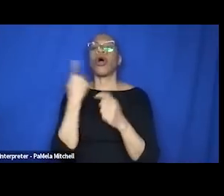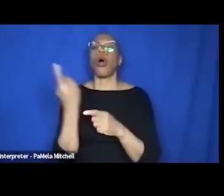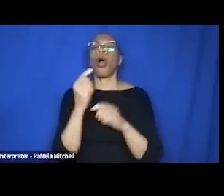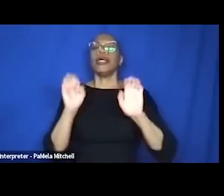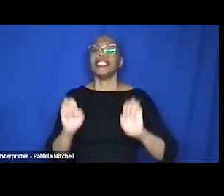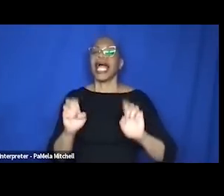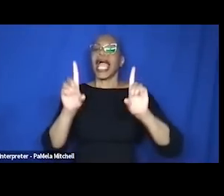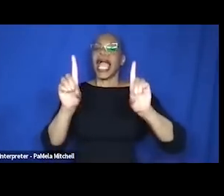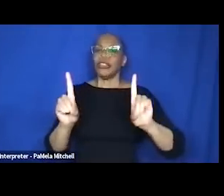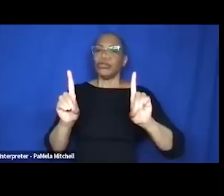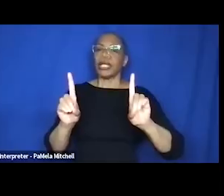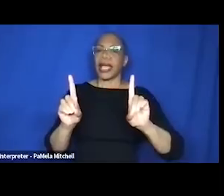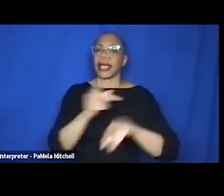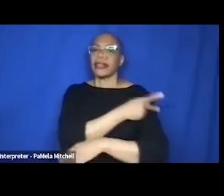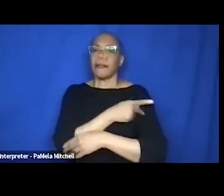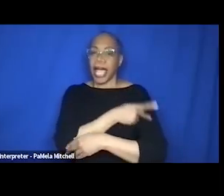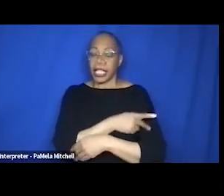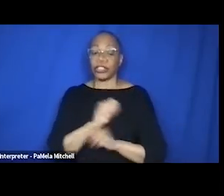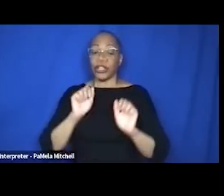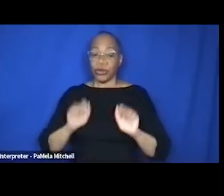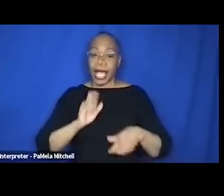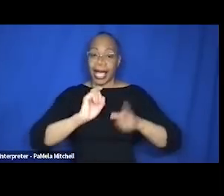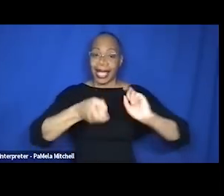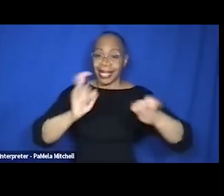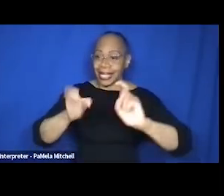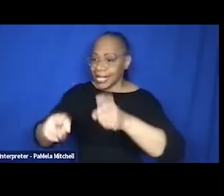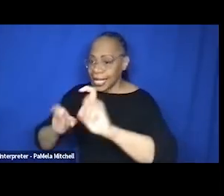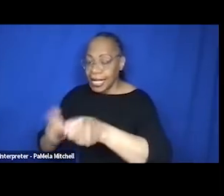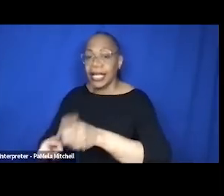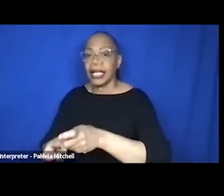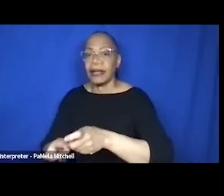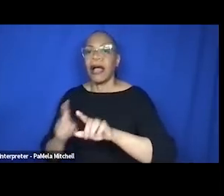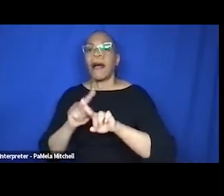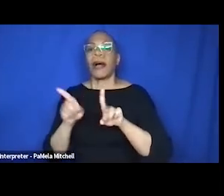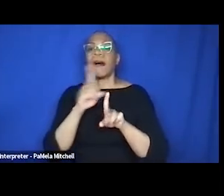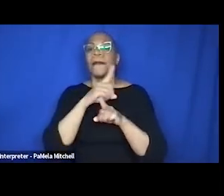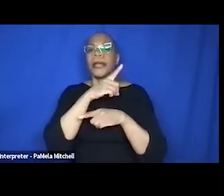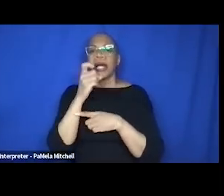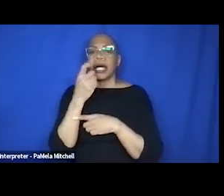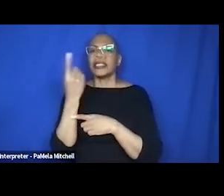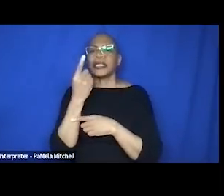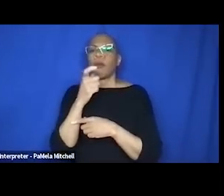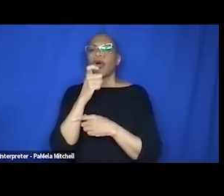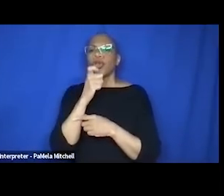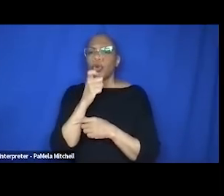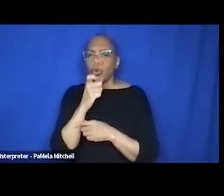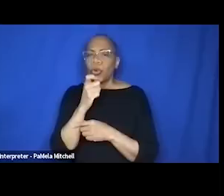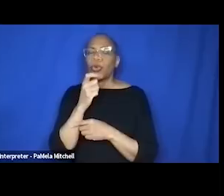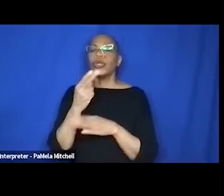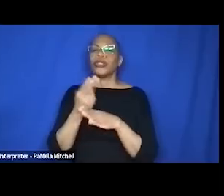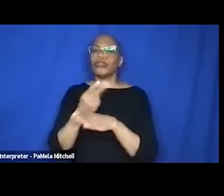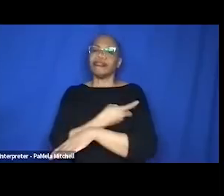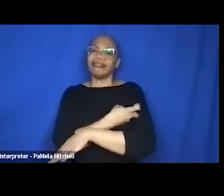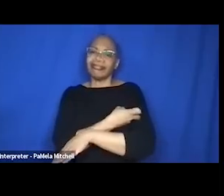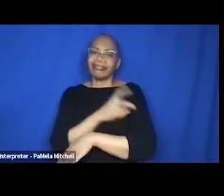patients. You can hand stuff out, but just because people are doing drugs don't mean that they know how to do drugs properly or safely. So we're just making